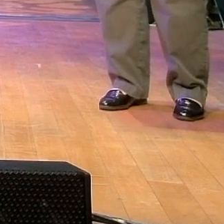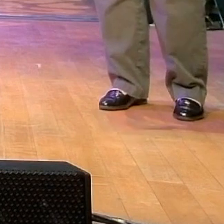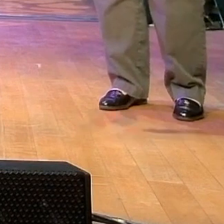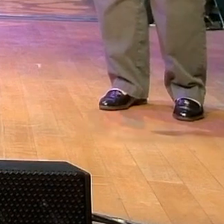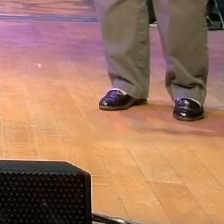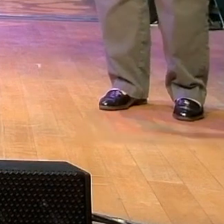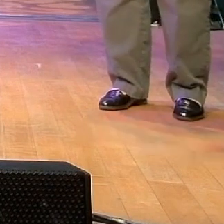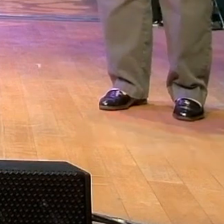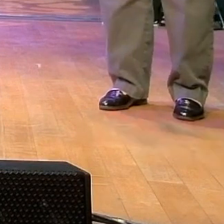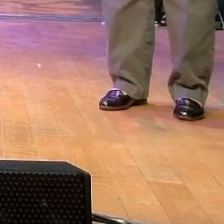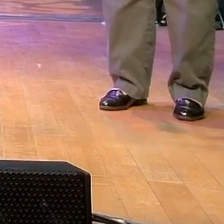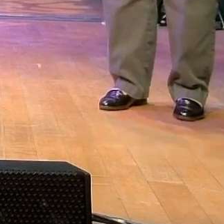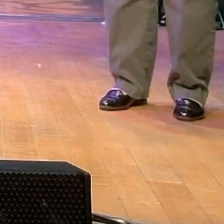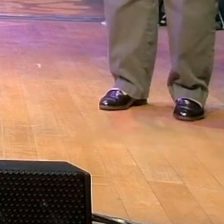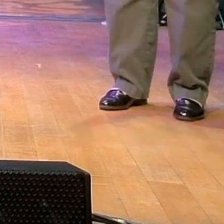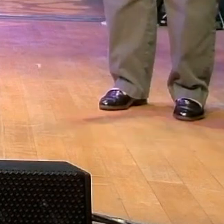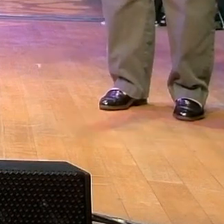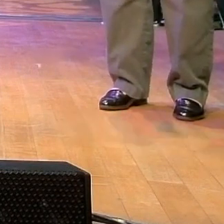when people tell you.